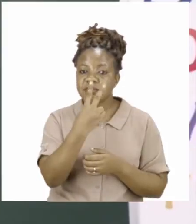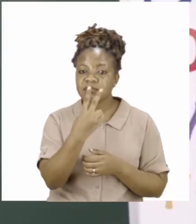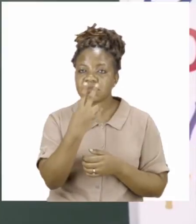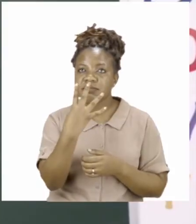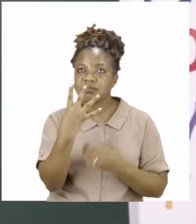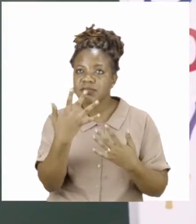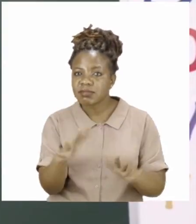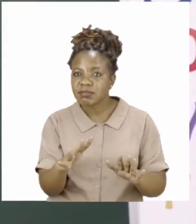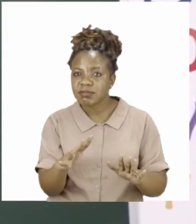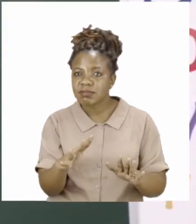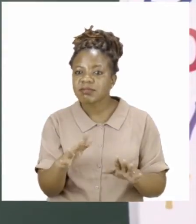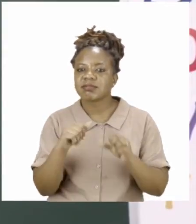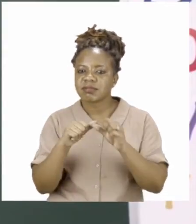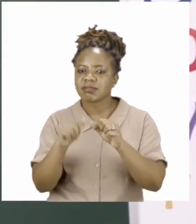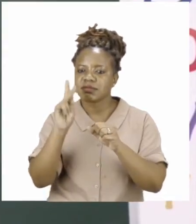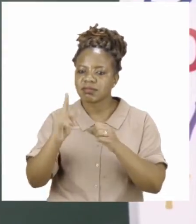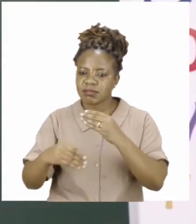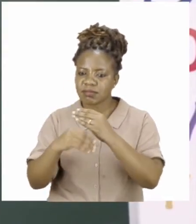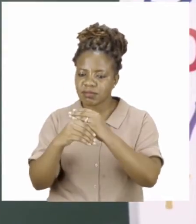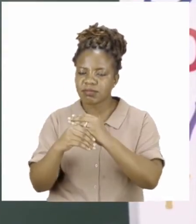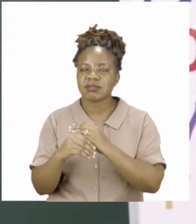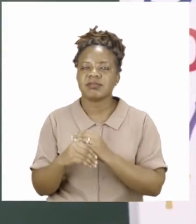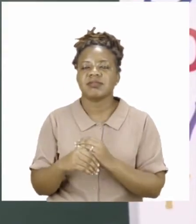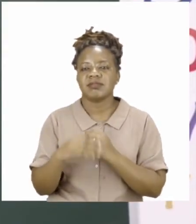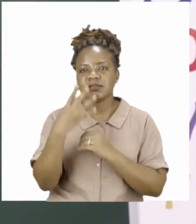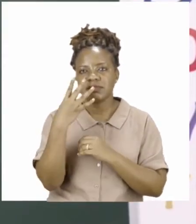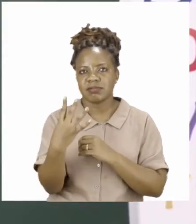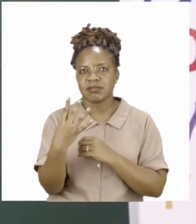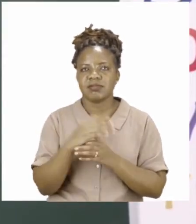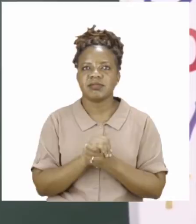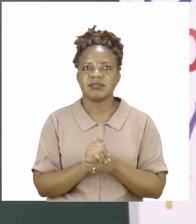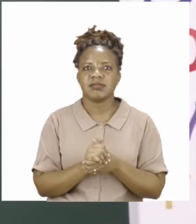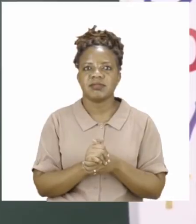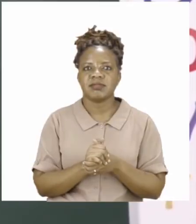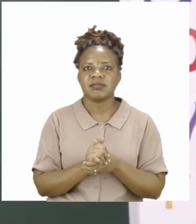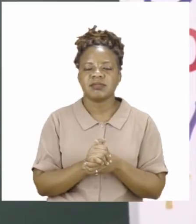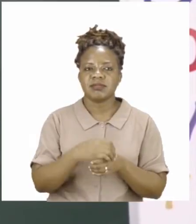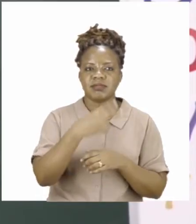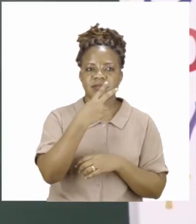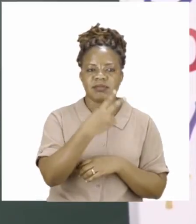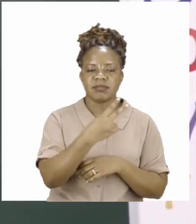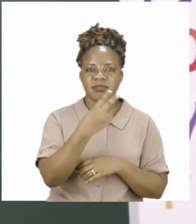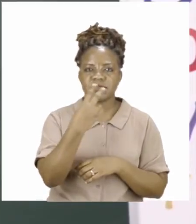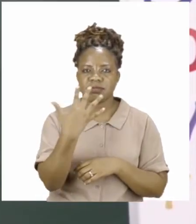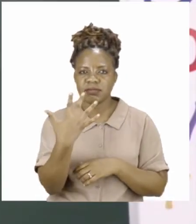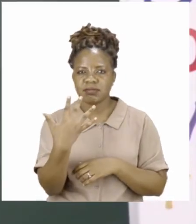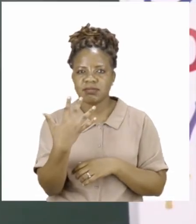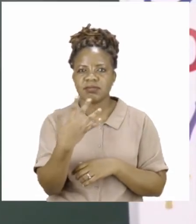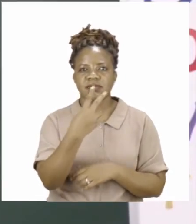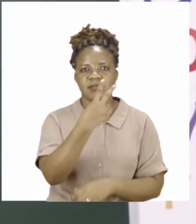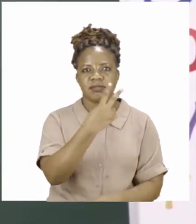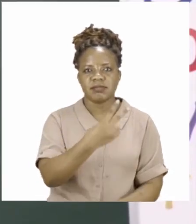to continue. 24 is on our page, and then we say